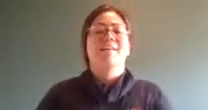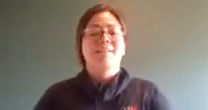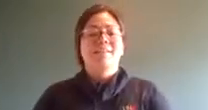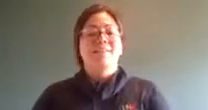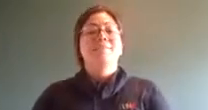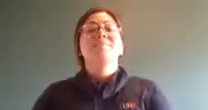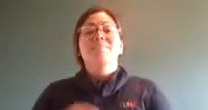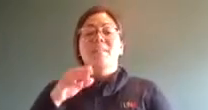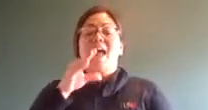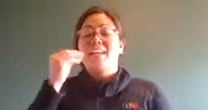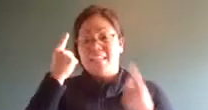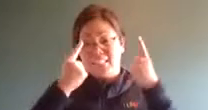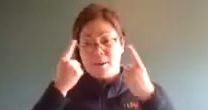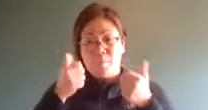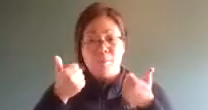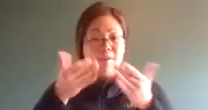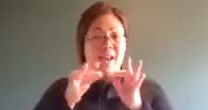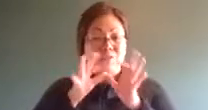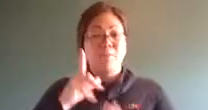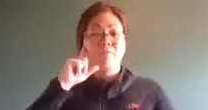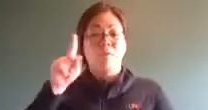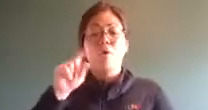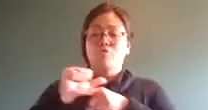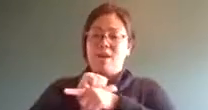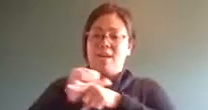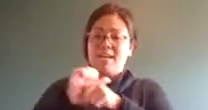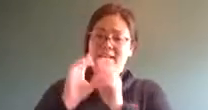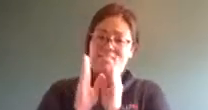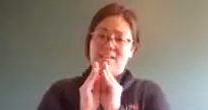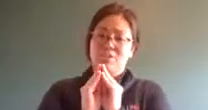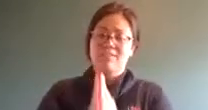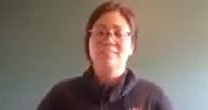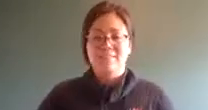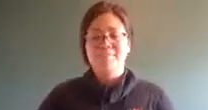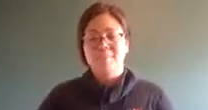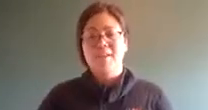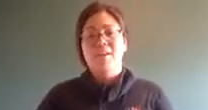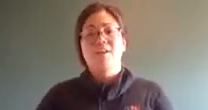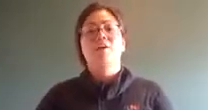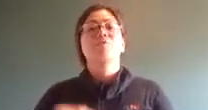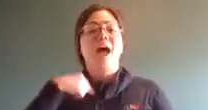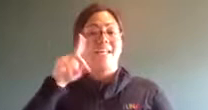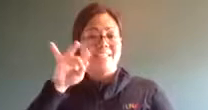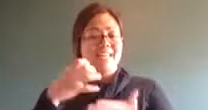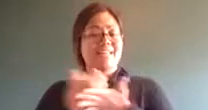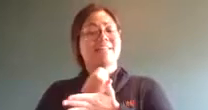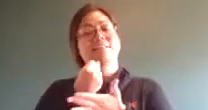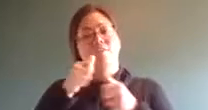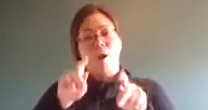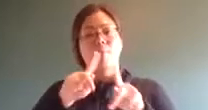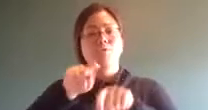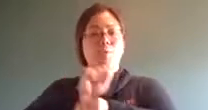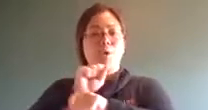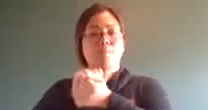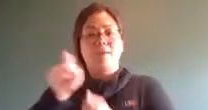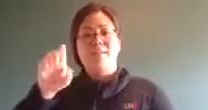here is to consider providing interpreters for training sessions. So I did get the chance to work alongside Cynthia